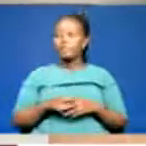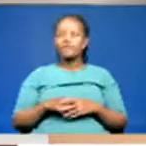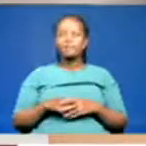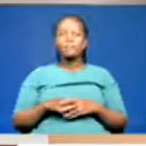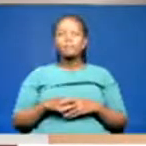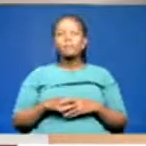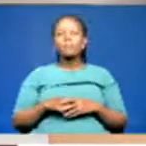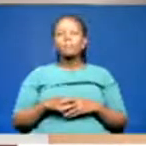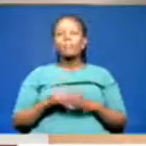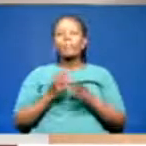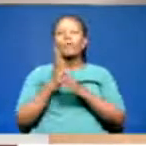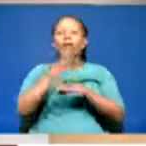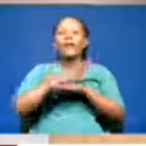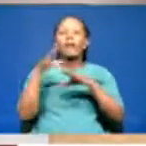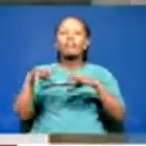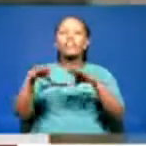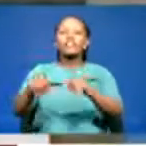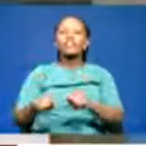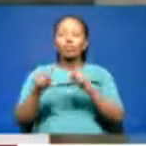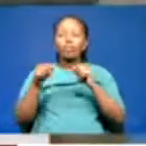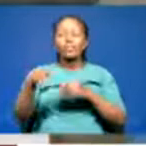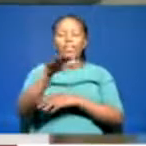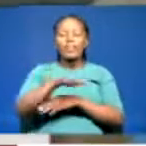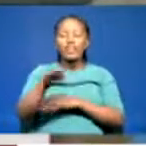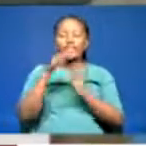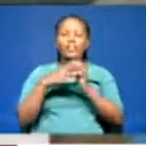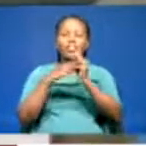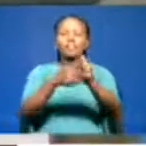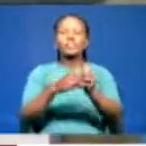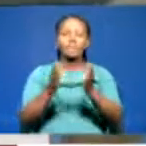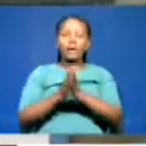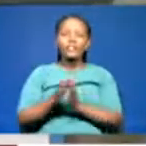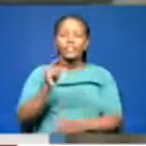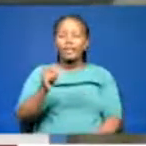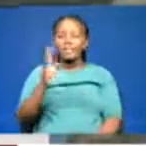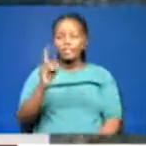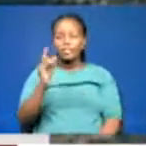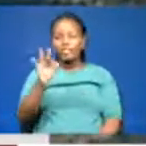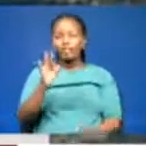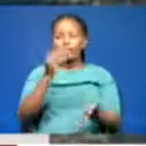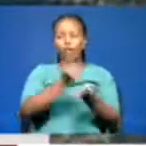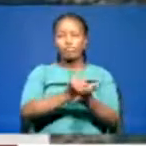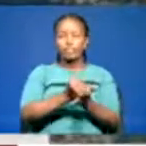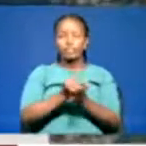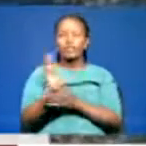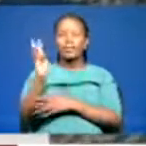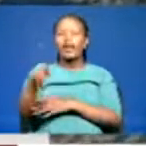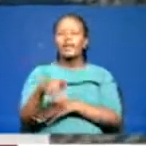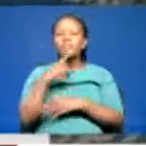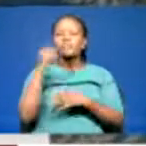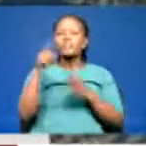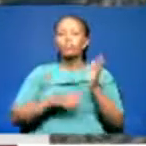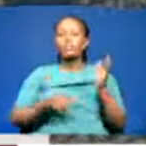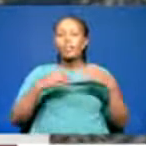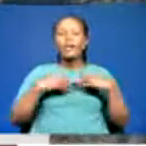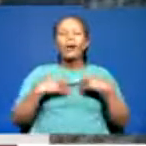Speaking after taking over the constituency leadership at the National Government CDF offices in Siakago Town, Kiringa said he had injected fresh blood at the